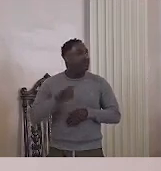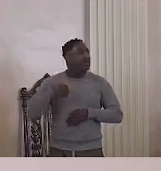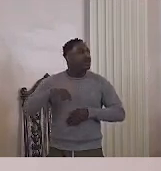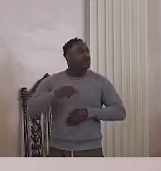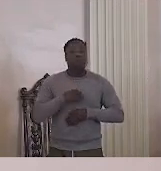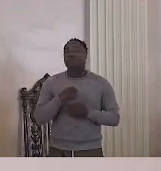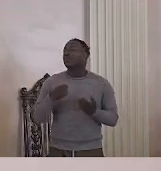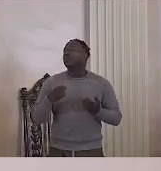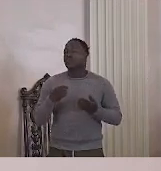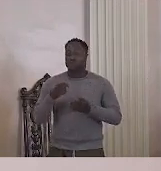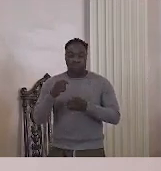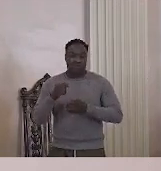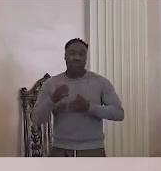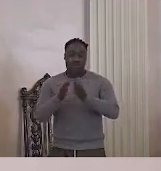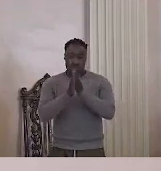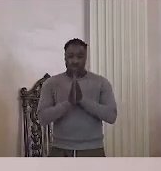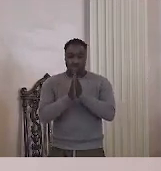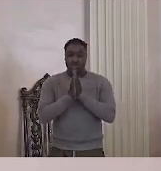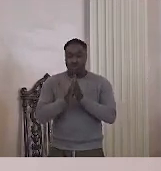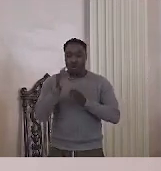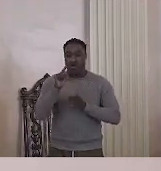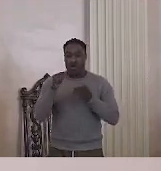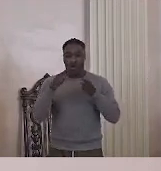family in this time of loss.